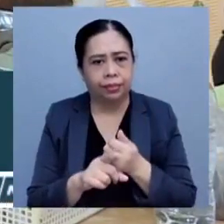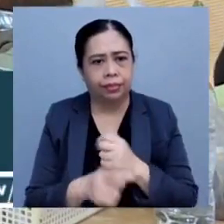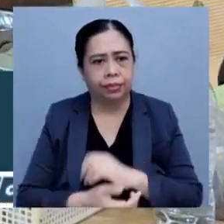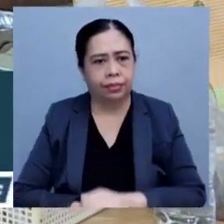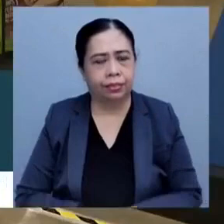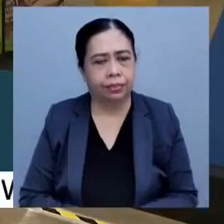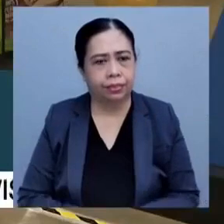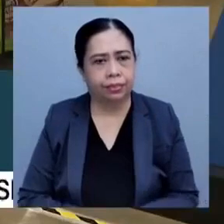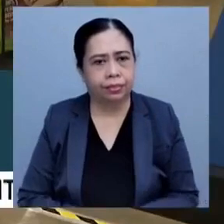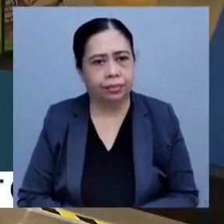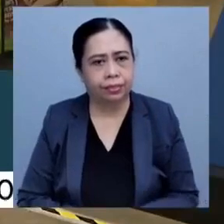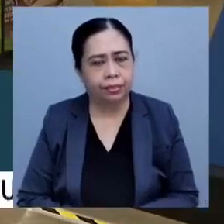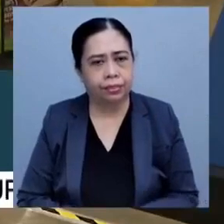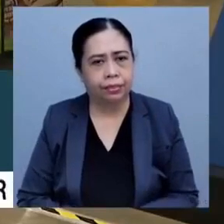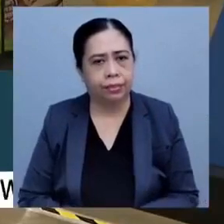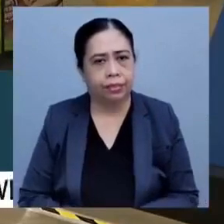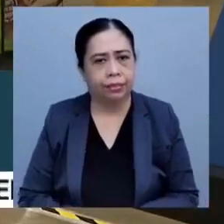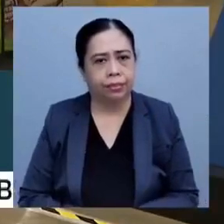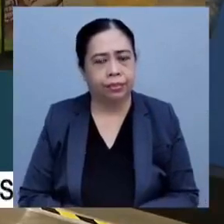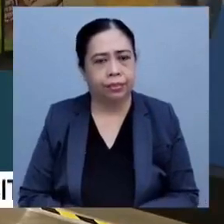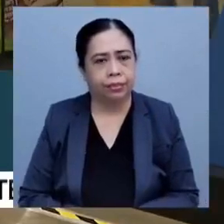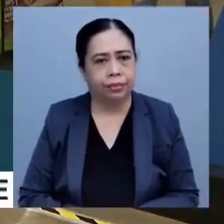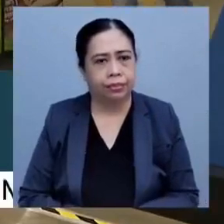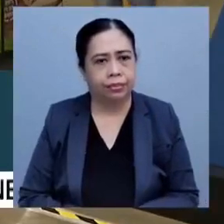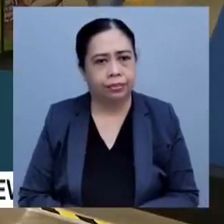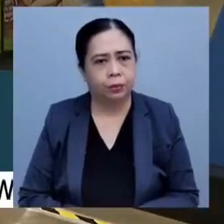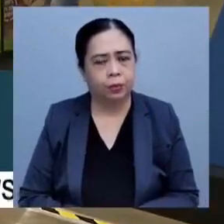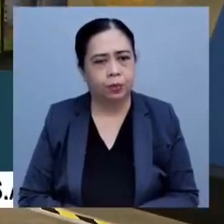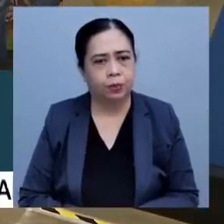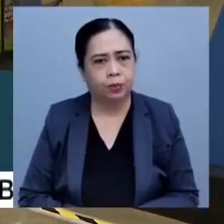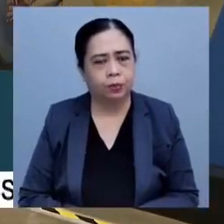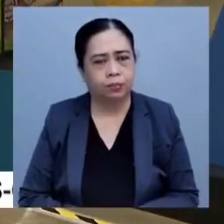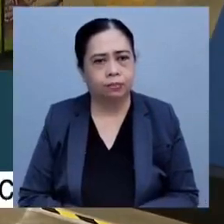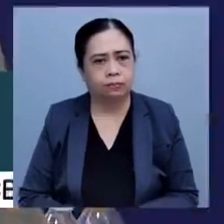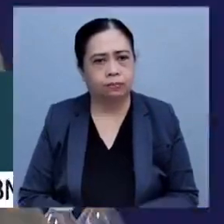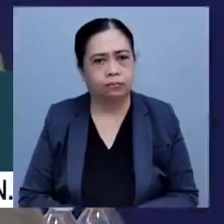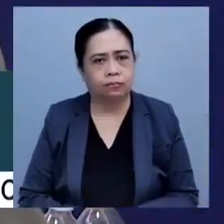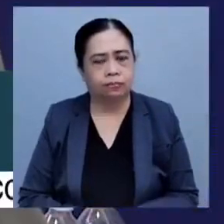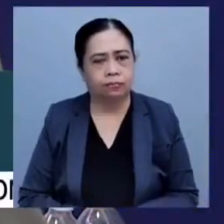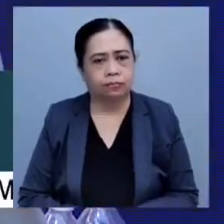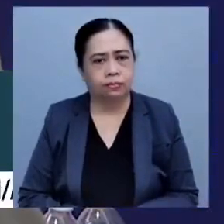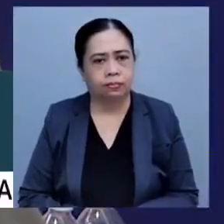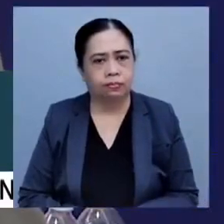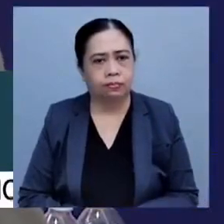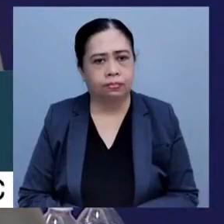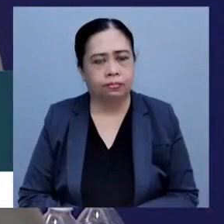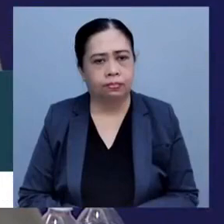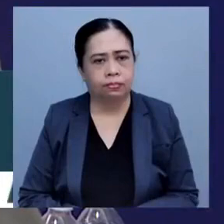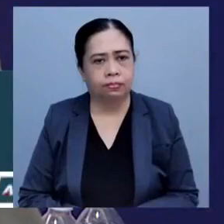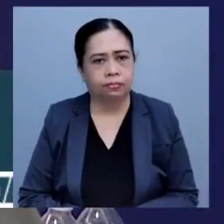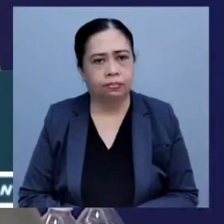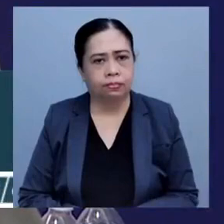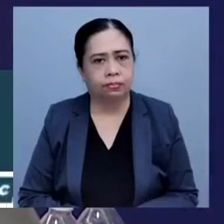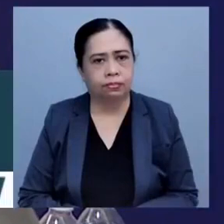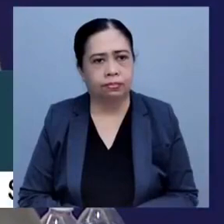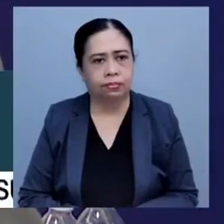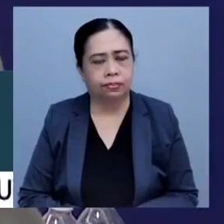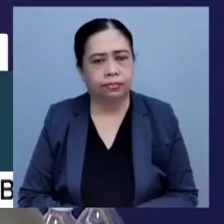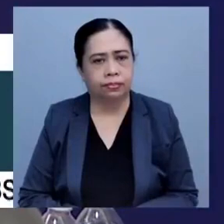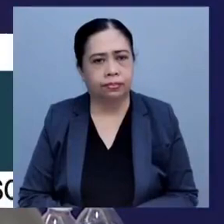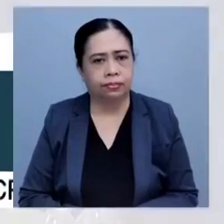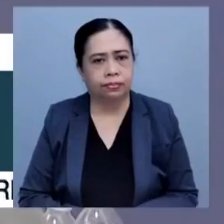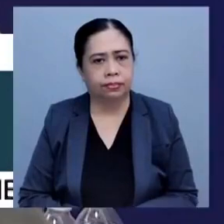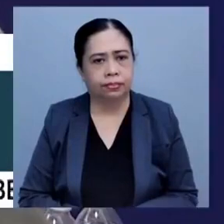13% this year or hit at least $33 billion for 2023. 2023, we can start seeing things recover, especially in the